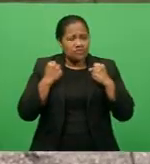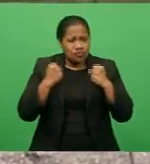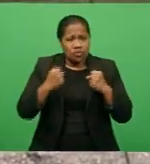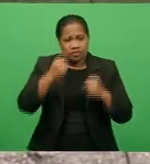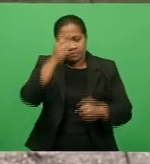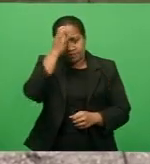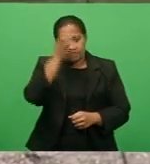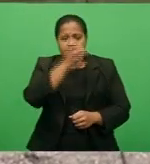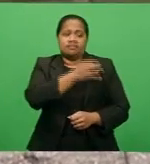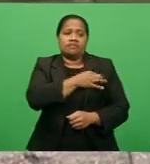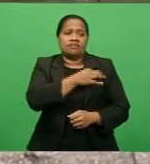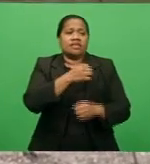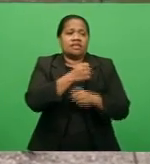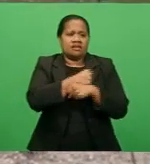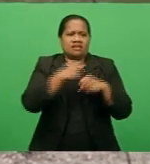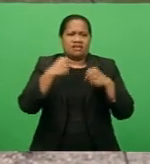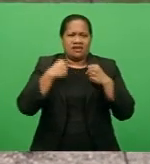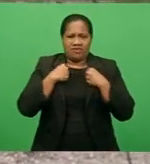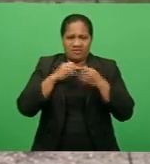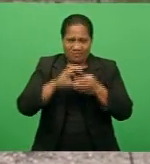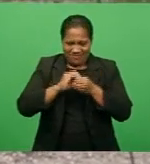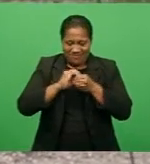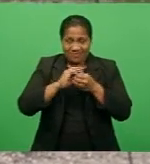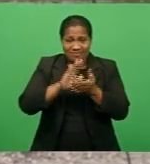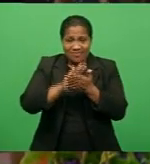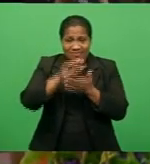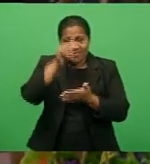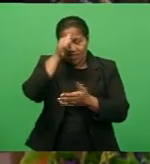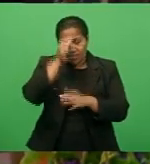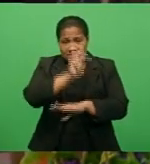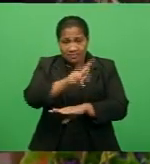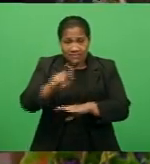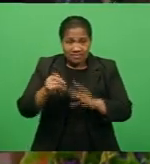belief that our Indigenous knowledge as Pacific